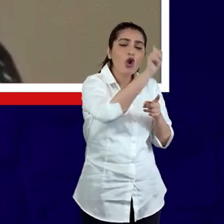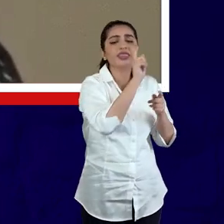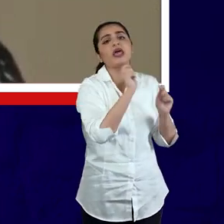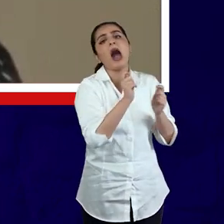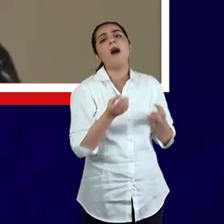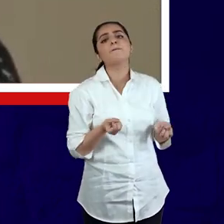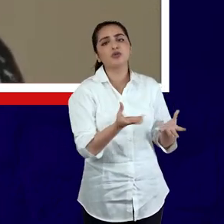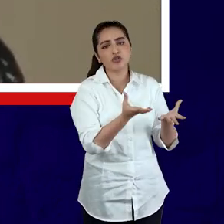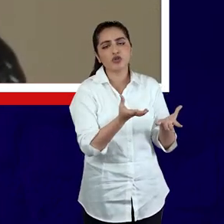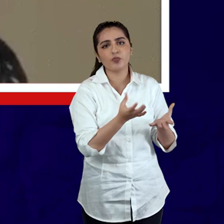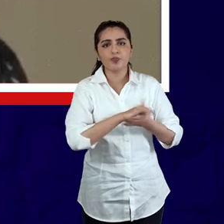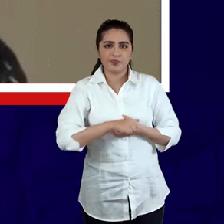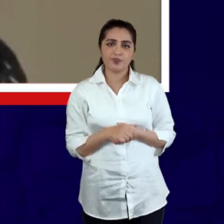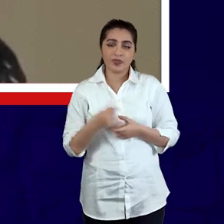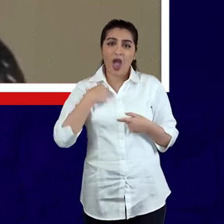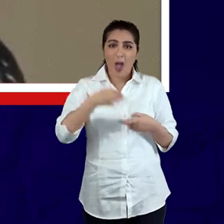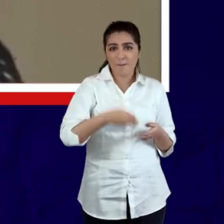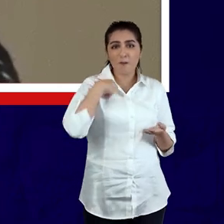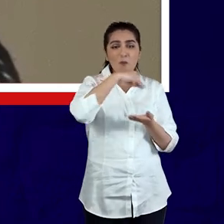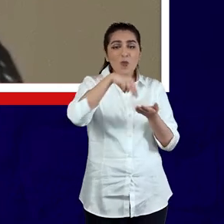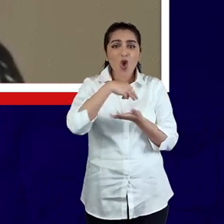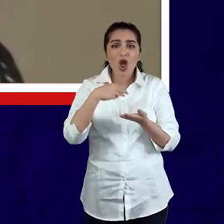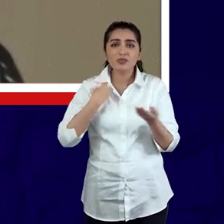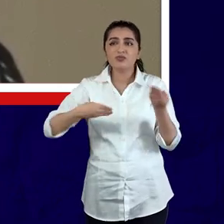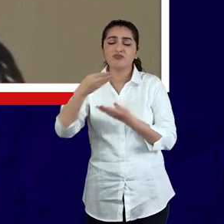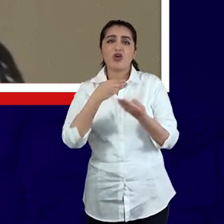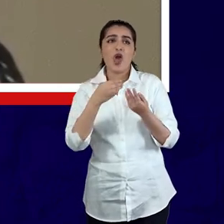it for themselves. Because, in our countries,